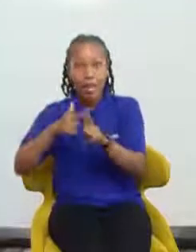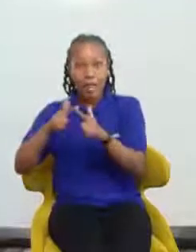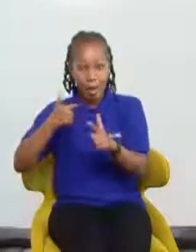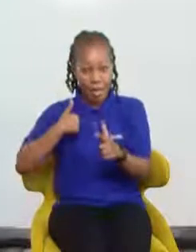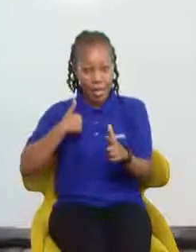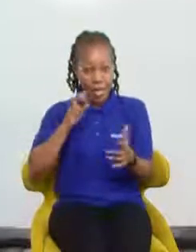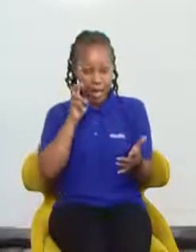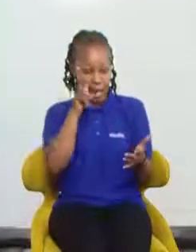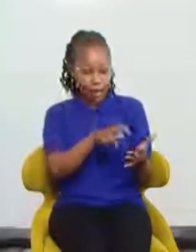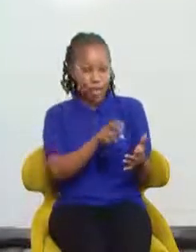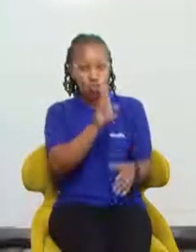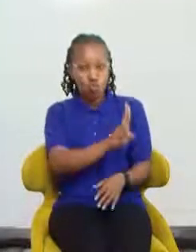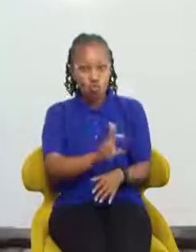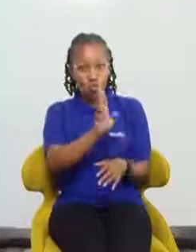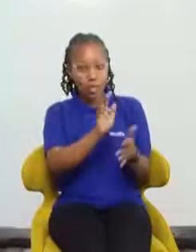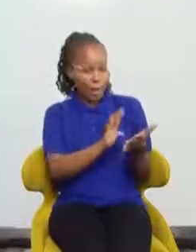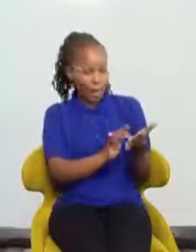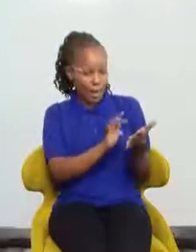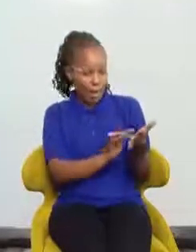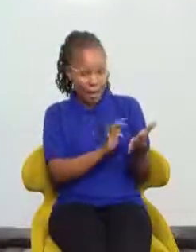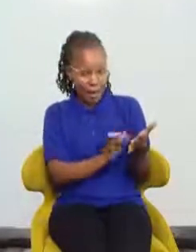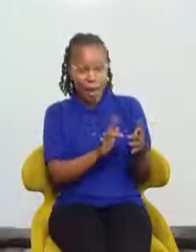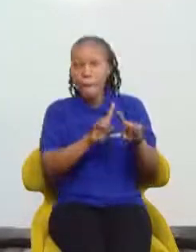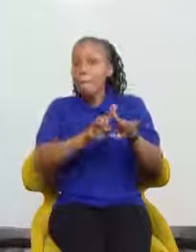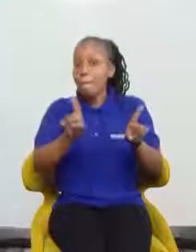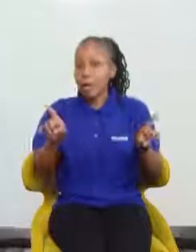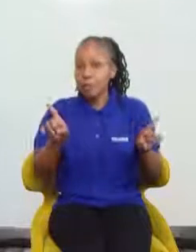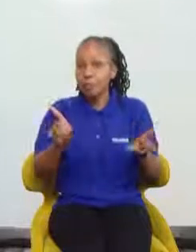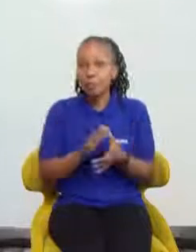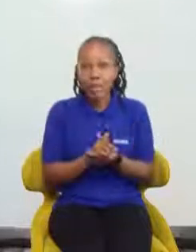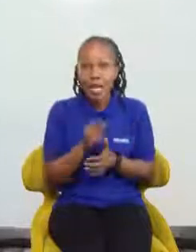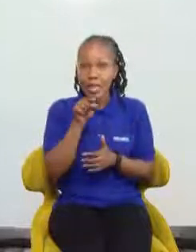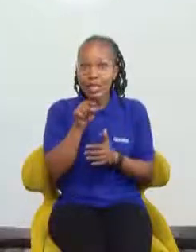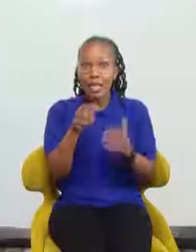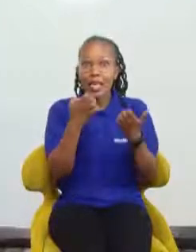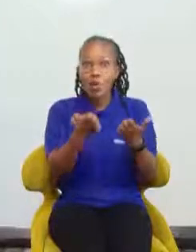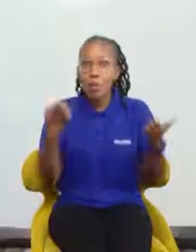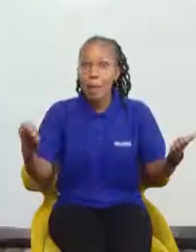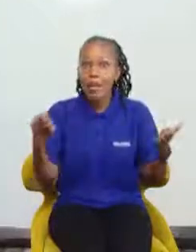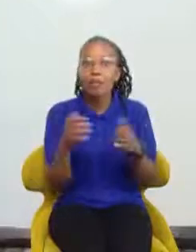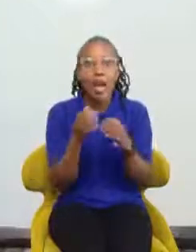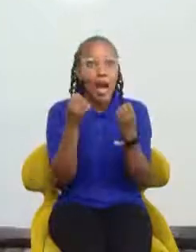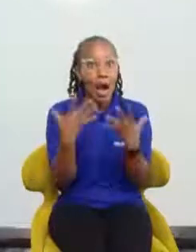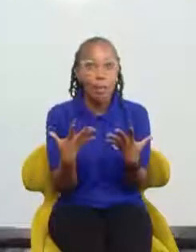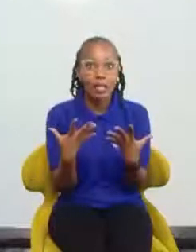it using Braille. Unfortunately, that device cost